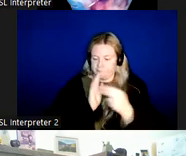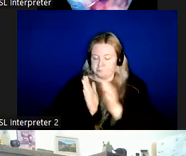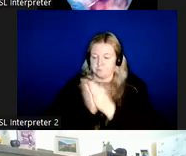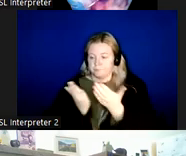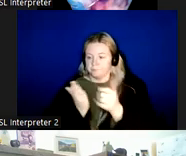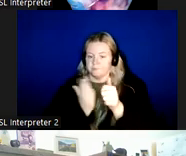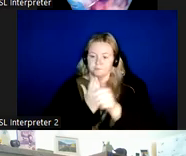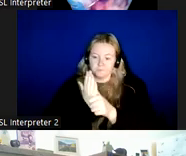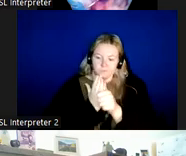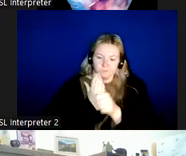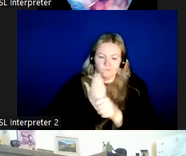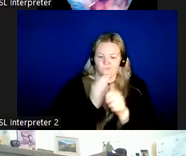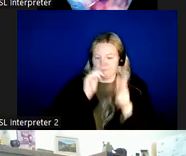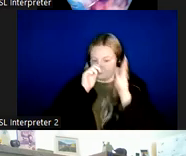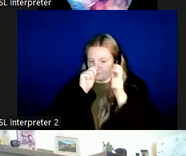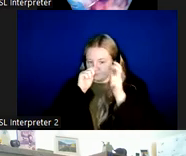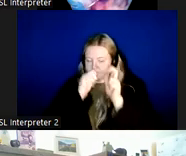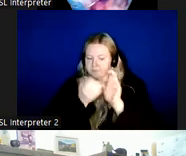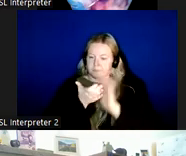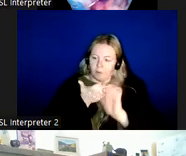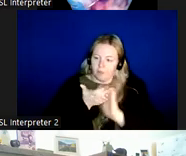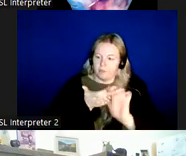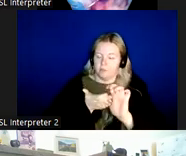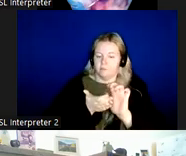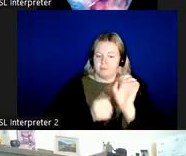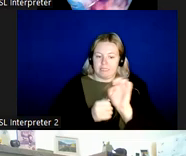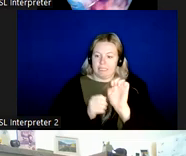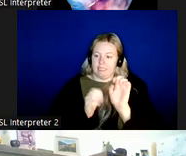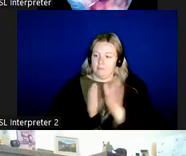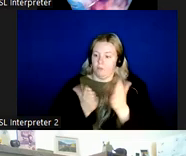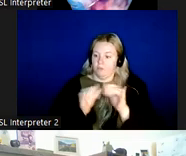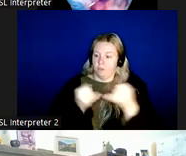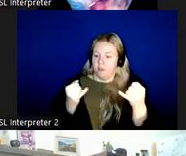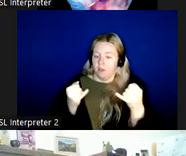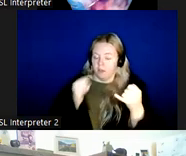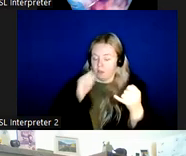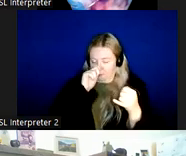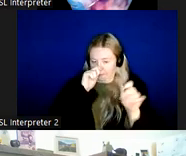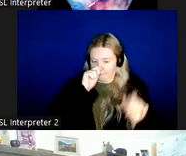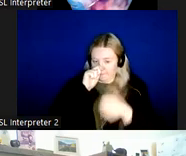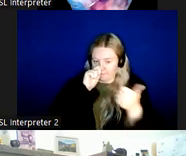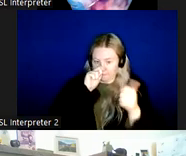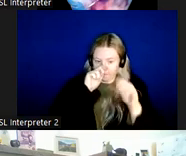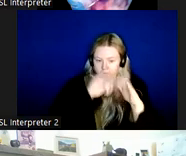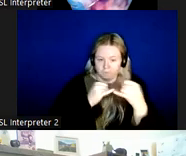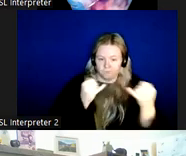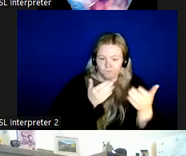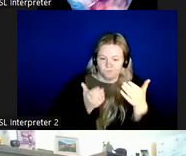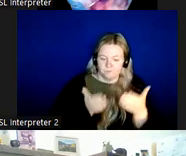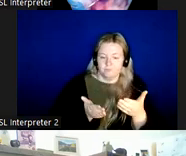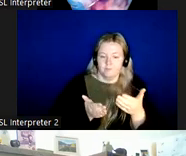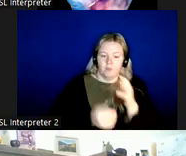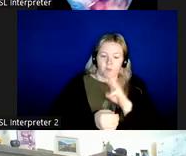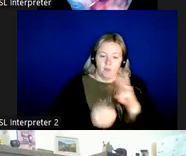well as audio, braille, and accessible ebooks, accessible online services, reading and